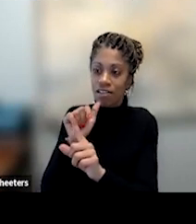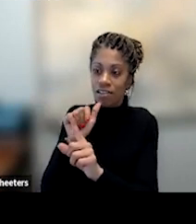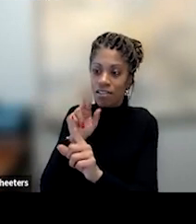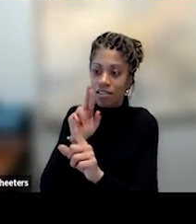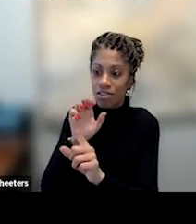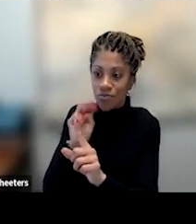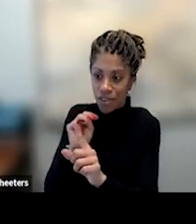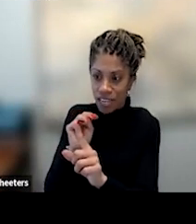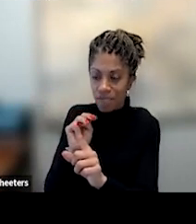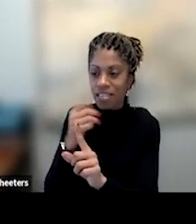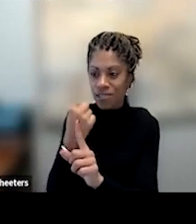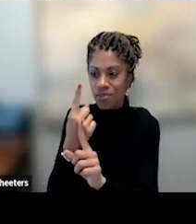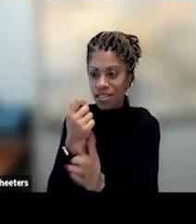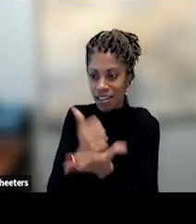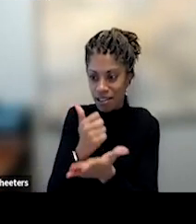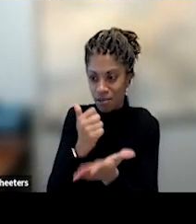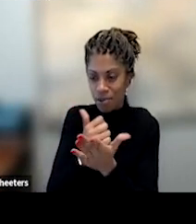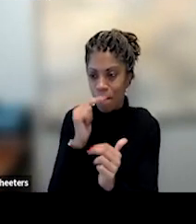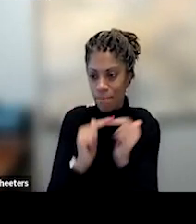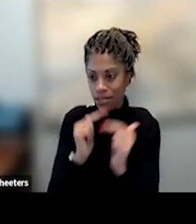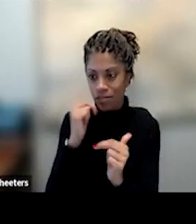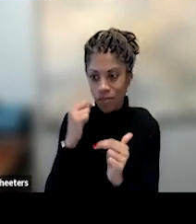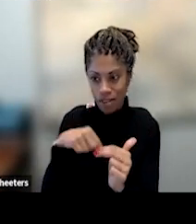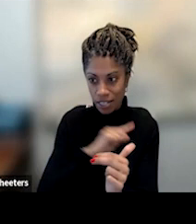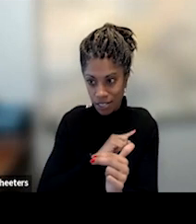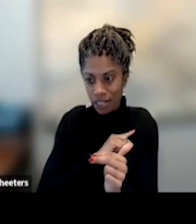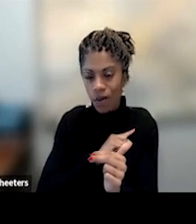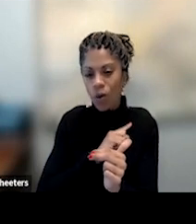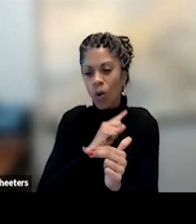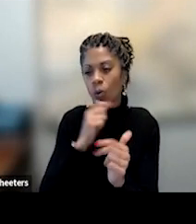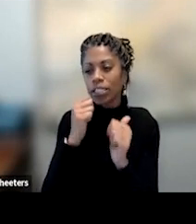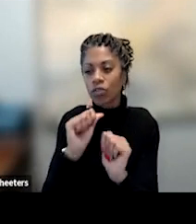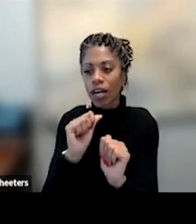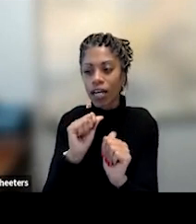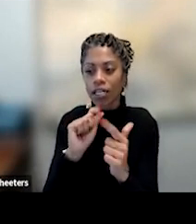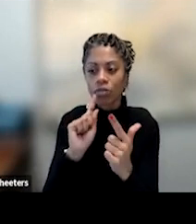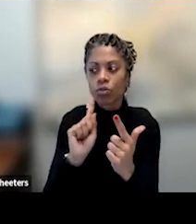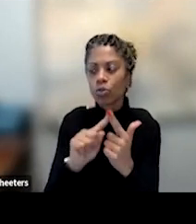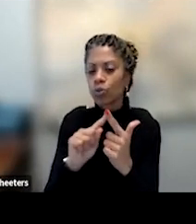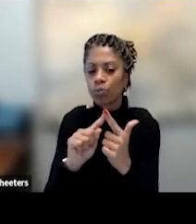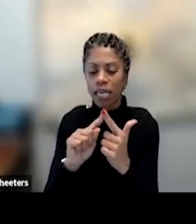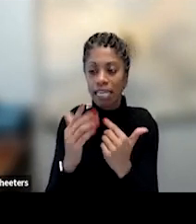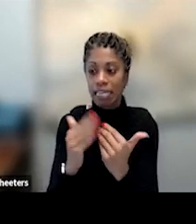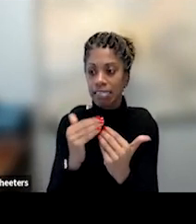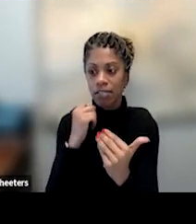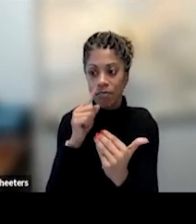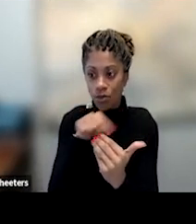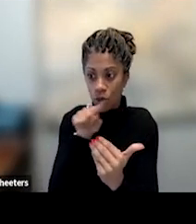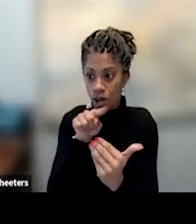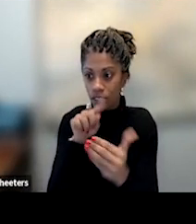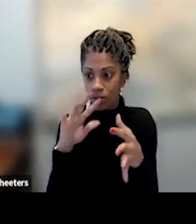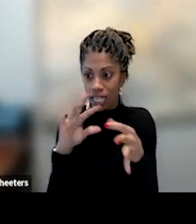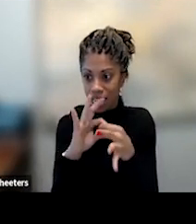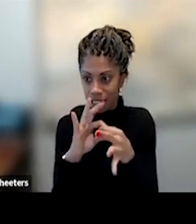build this. We try to make it easier than ever to help you all connect, gather, and inform. So let us know what you